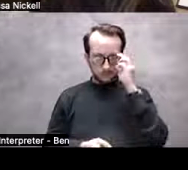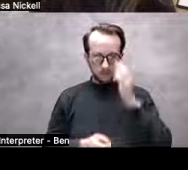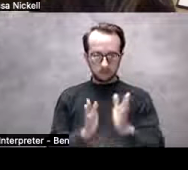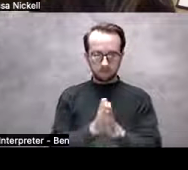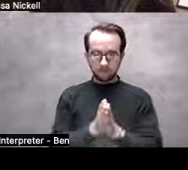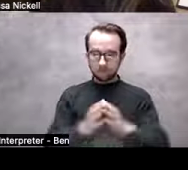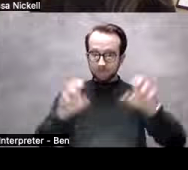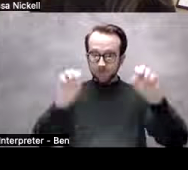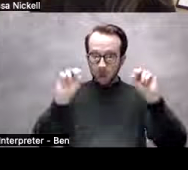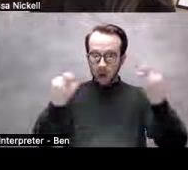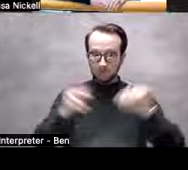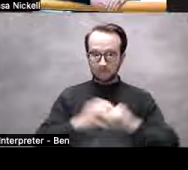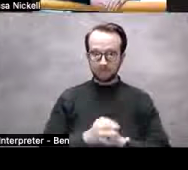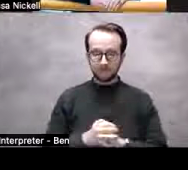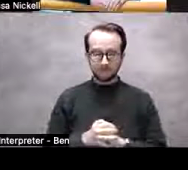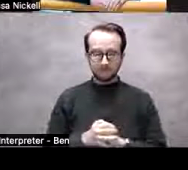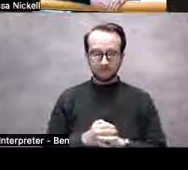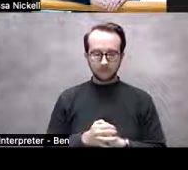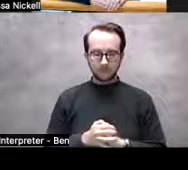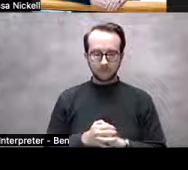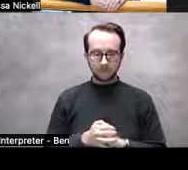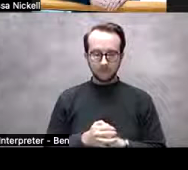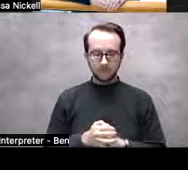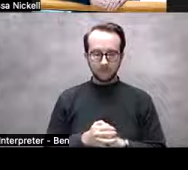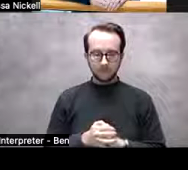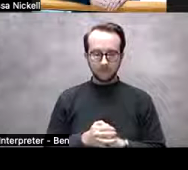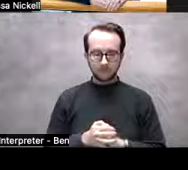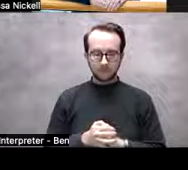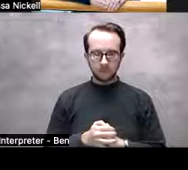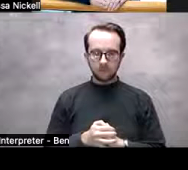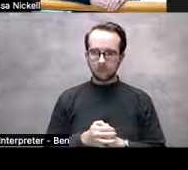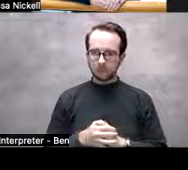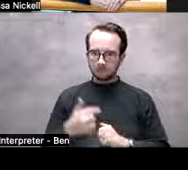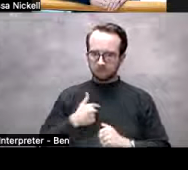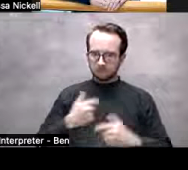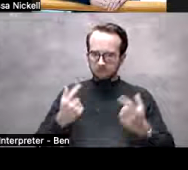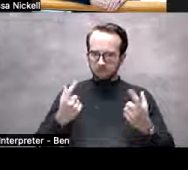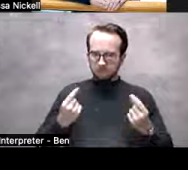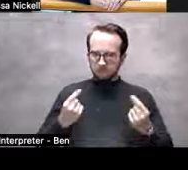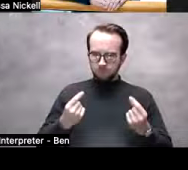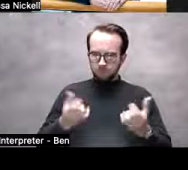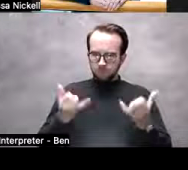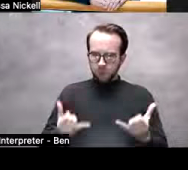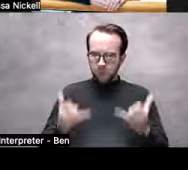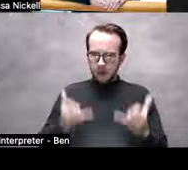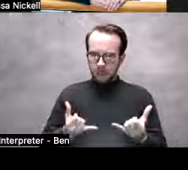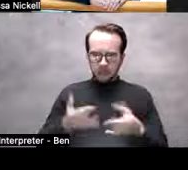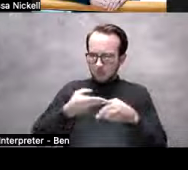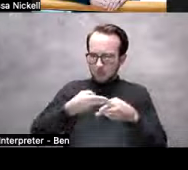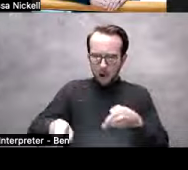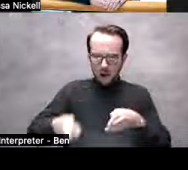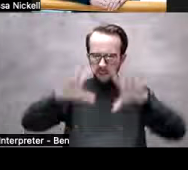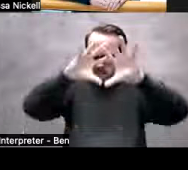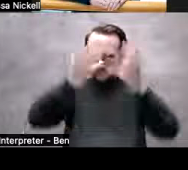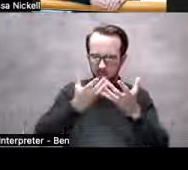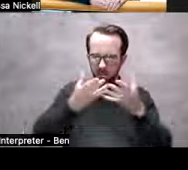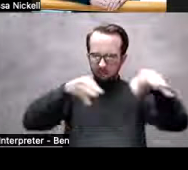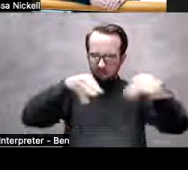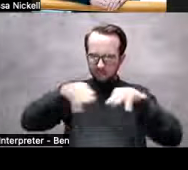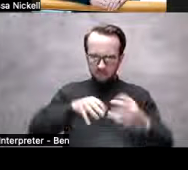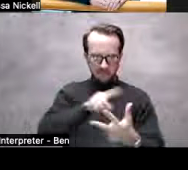Okay. So what I'm going to do today is to give a brief overview of these 3